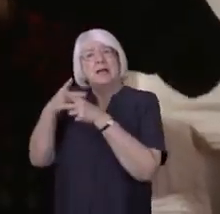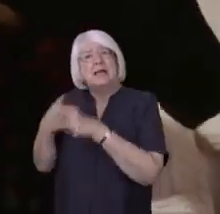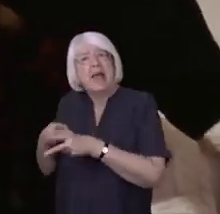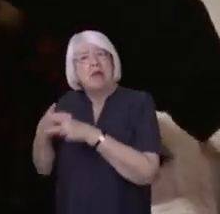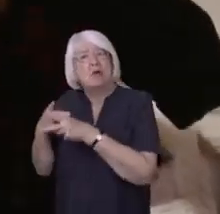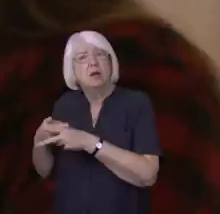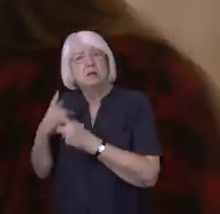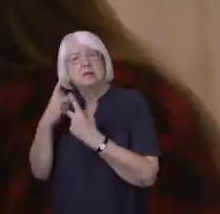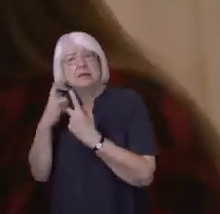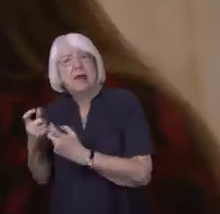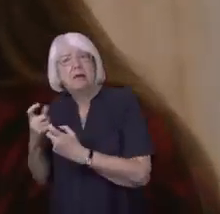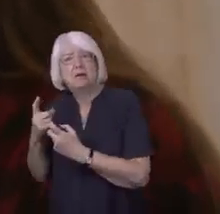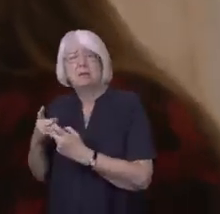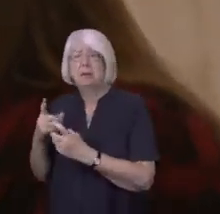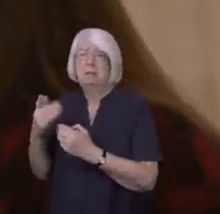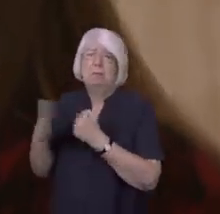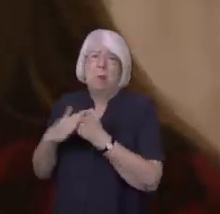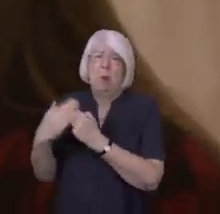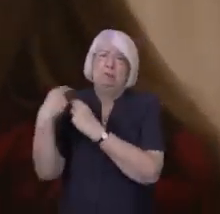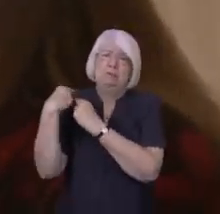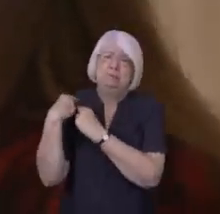with more responsibility than ever,